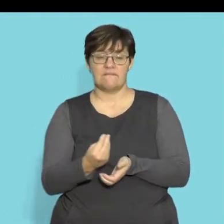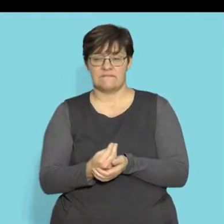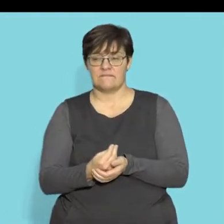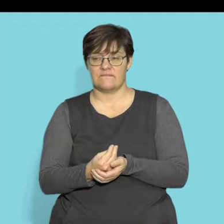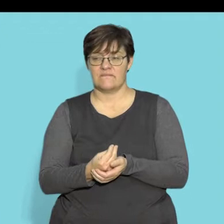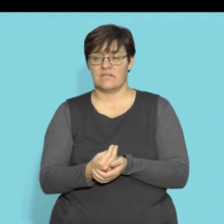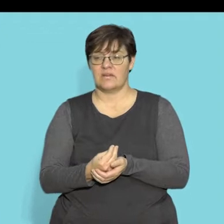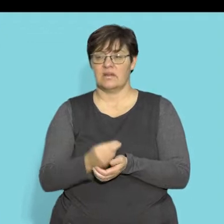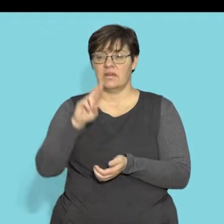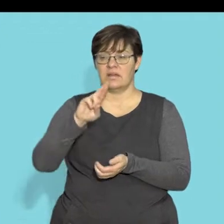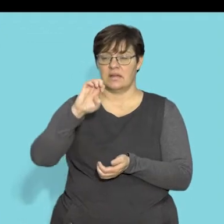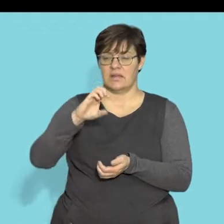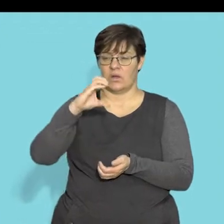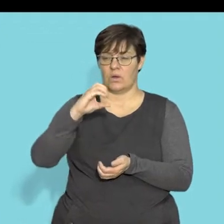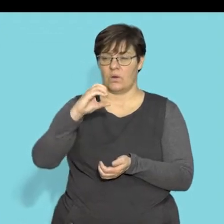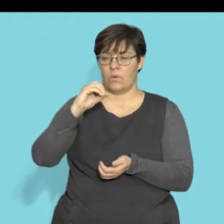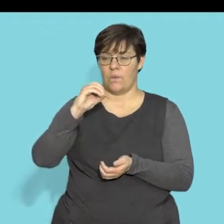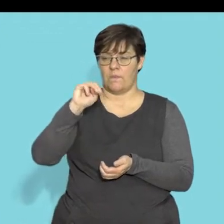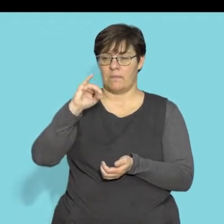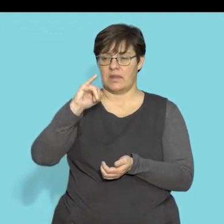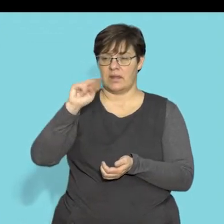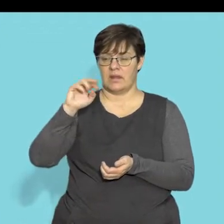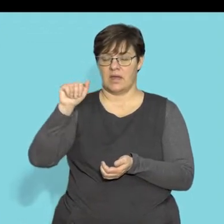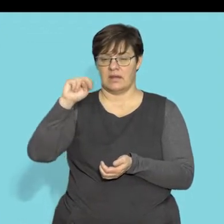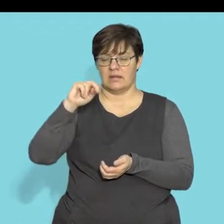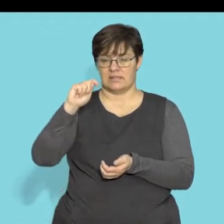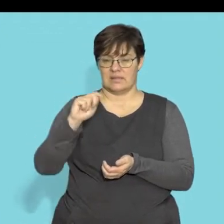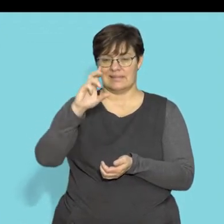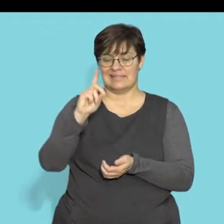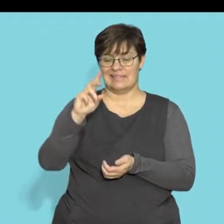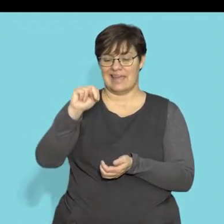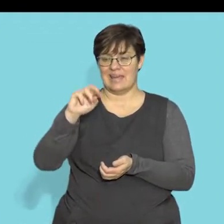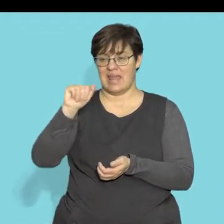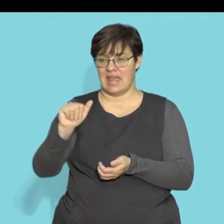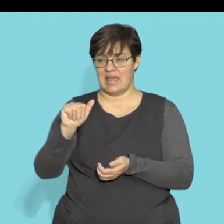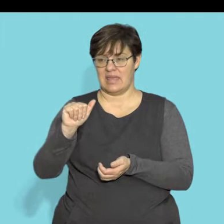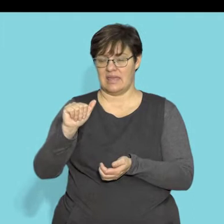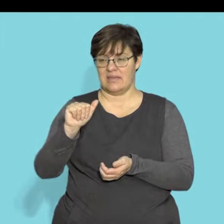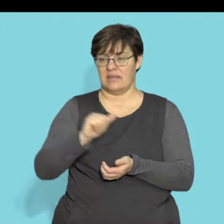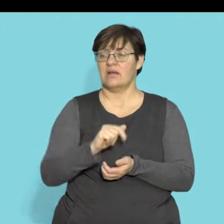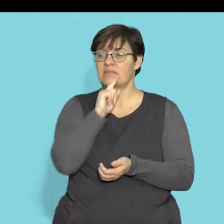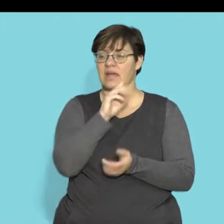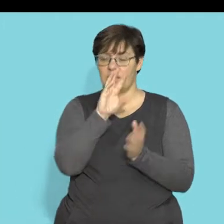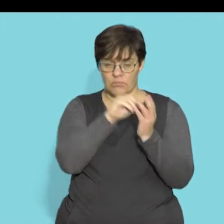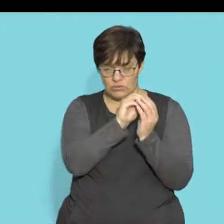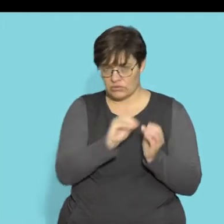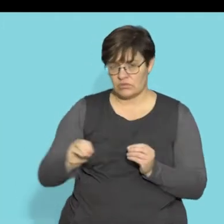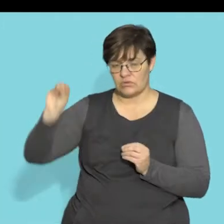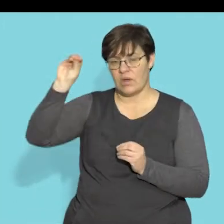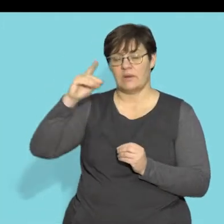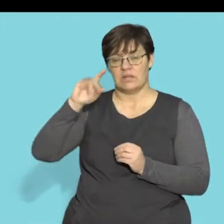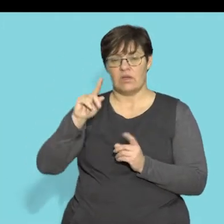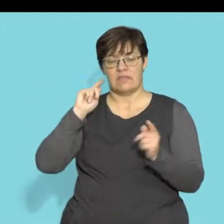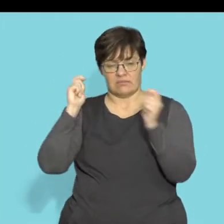a recombinant DNA plasmid. That is then inserted into the bacteria, which becomes